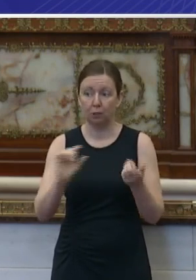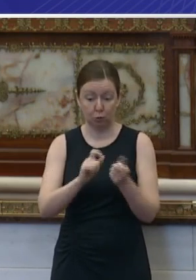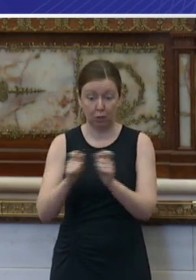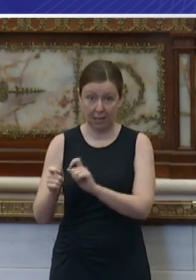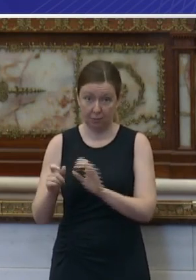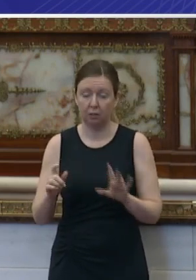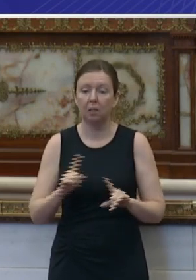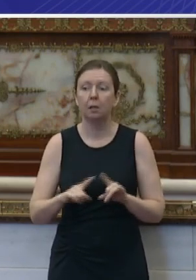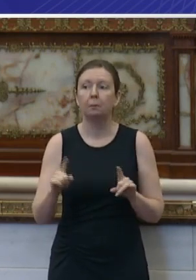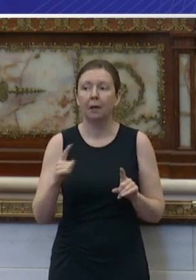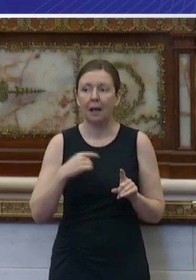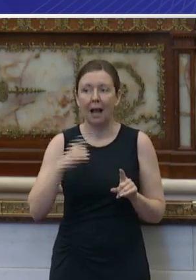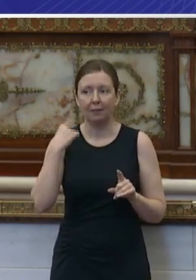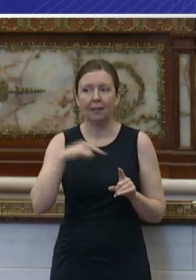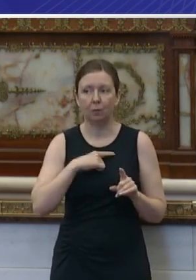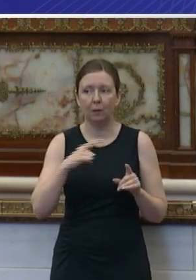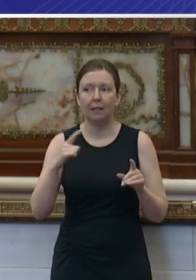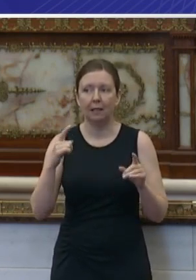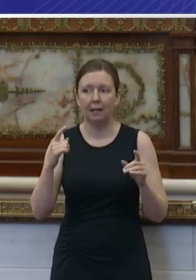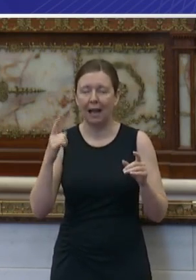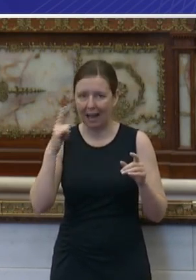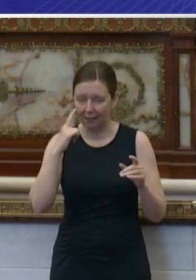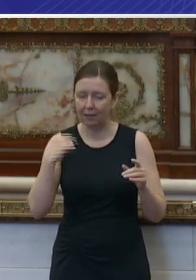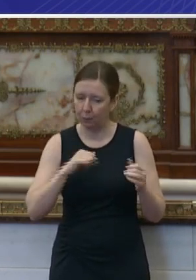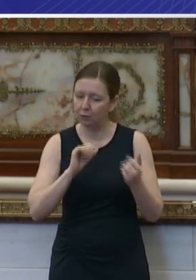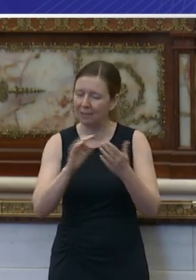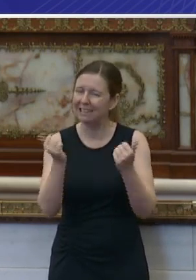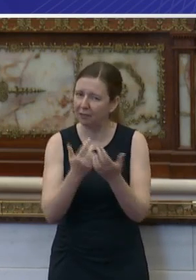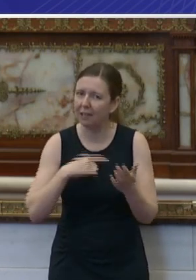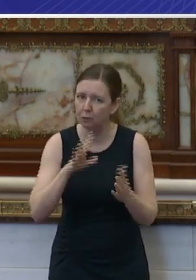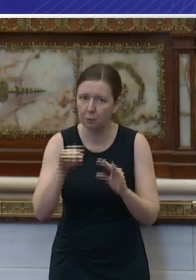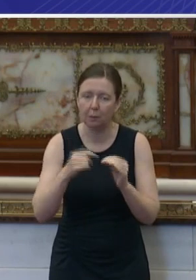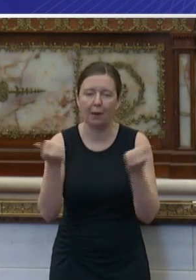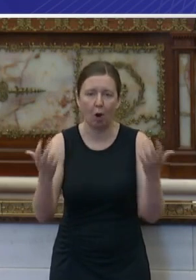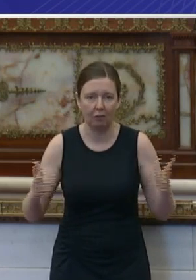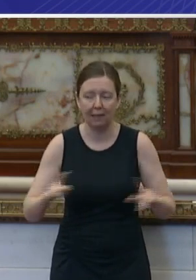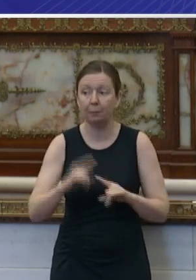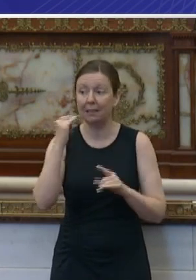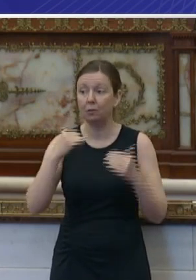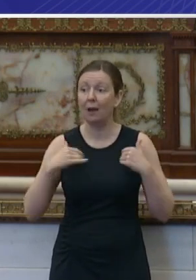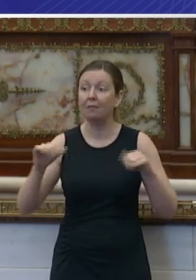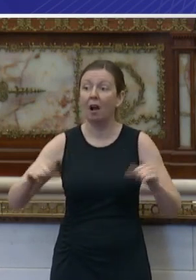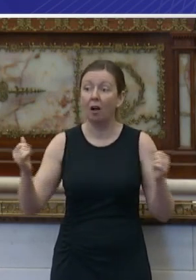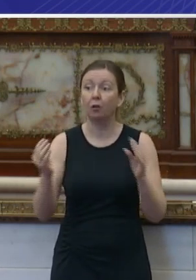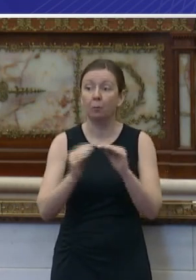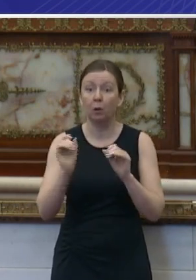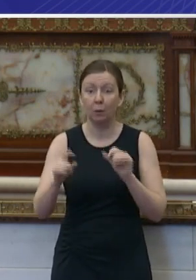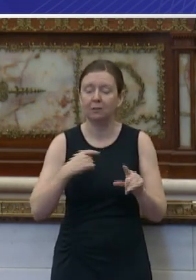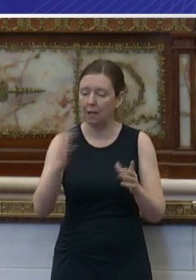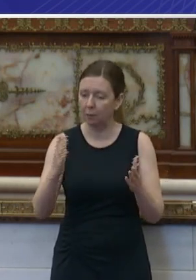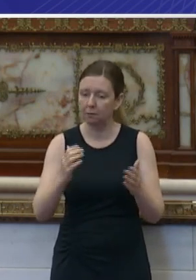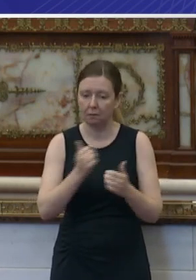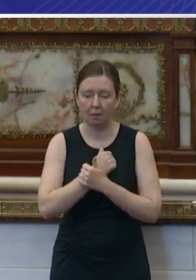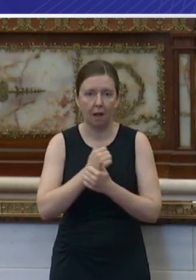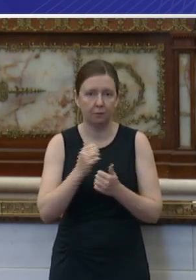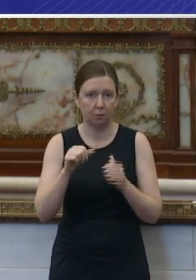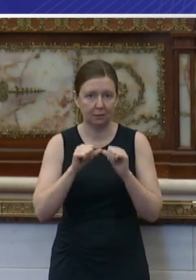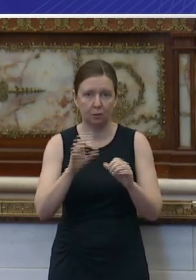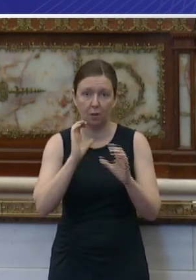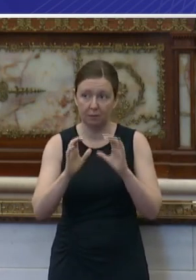change. But I think we may have addressed everything that you spoke of already. But if you have any other further questions, I would love to continue